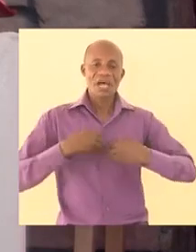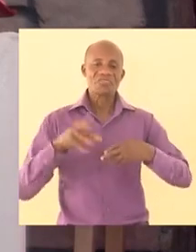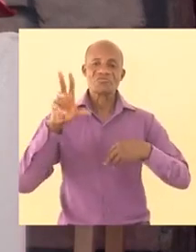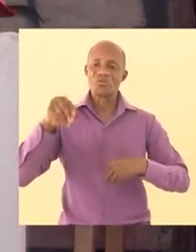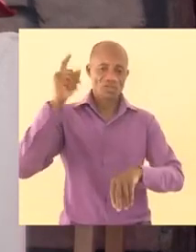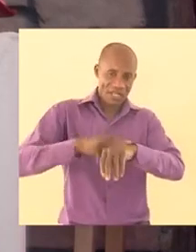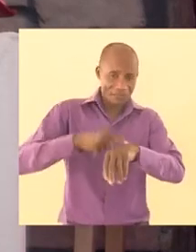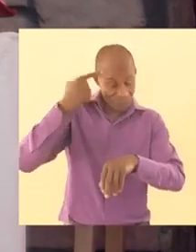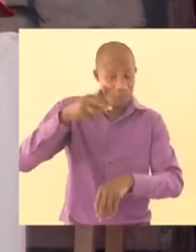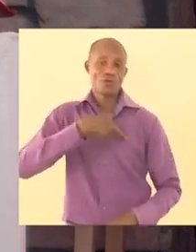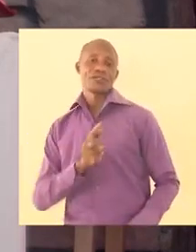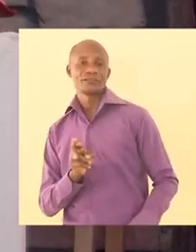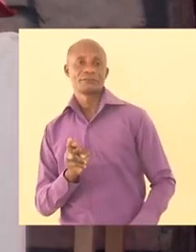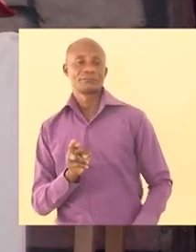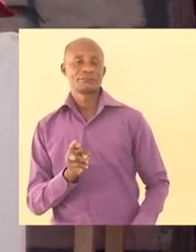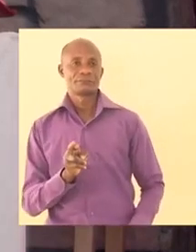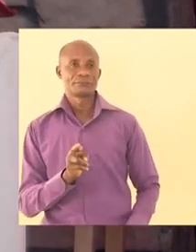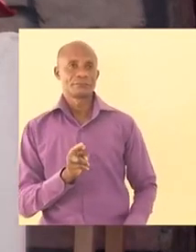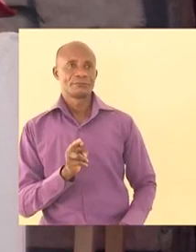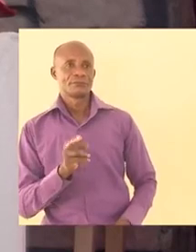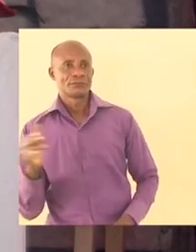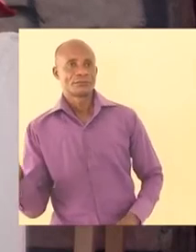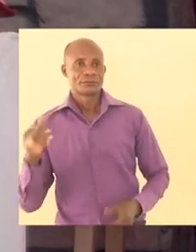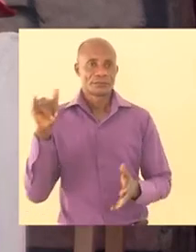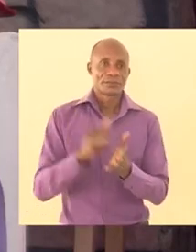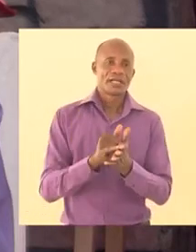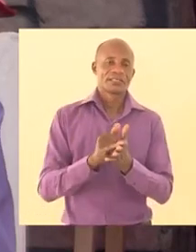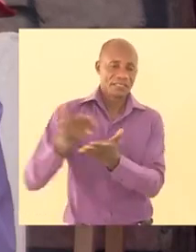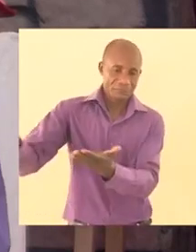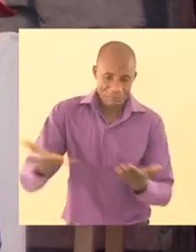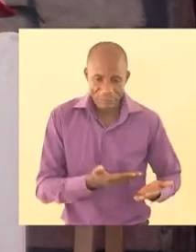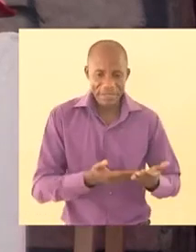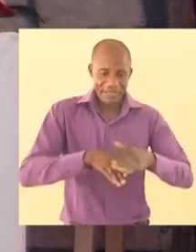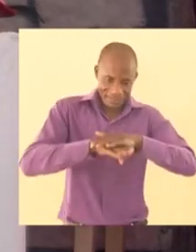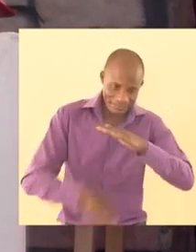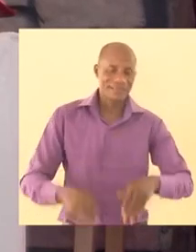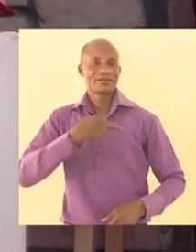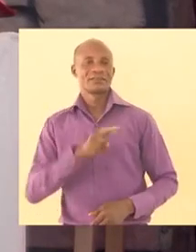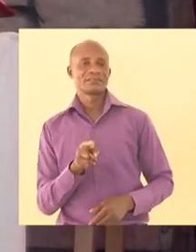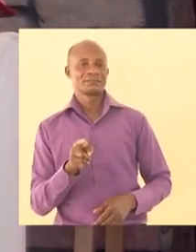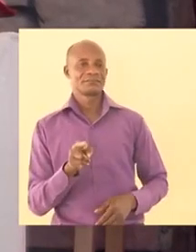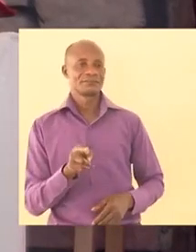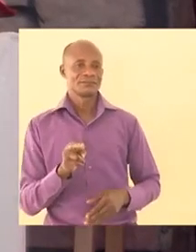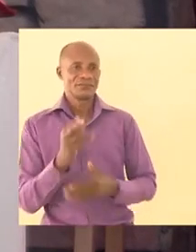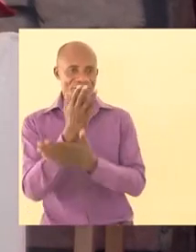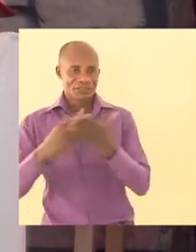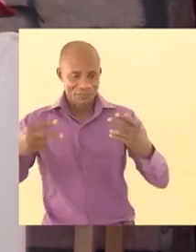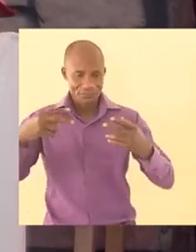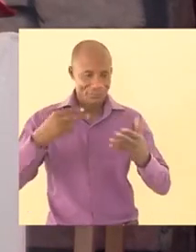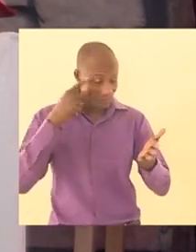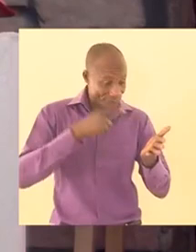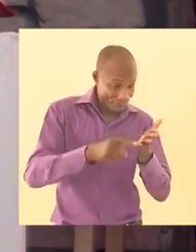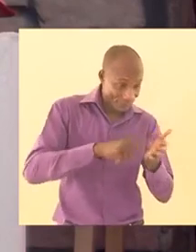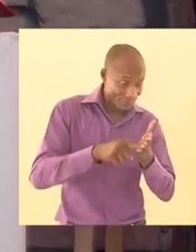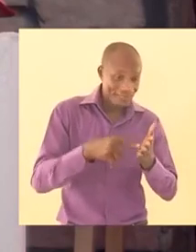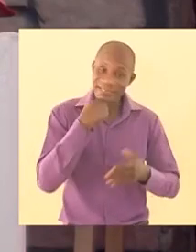religion, that is actually discrediting religion. The point I made earlier of some researcher who says that religion